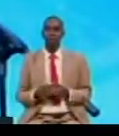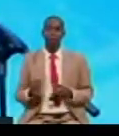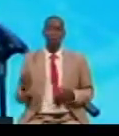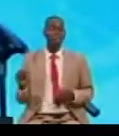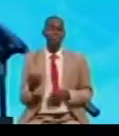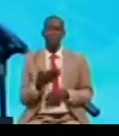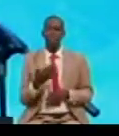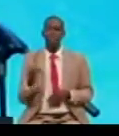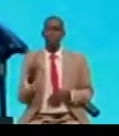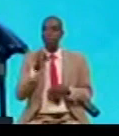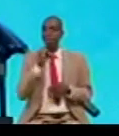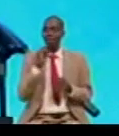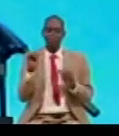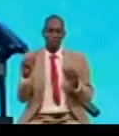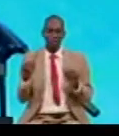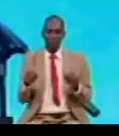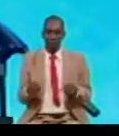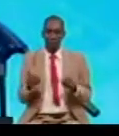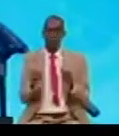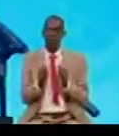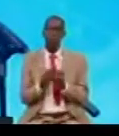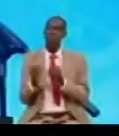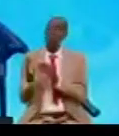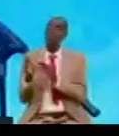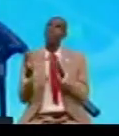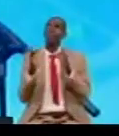is possible with Jesus.